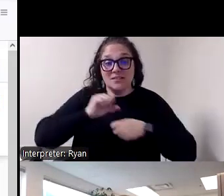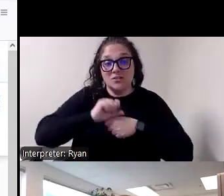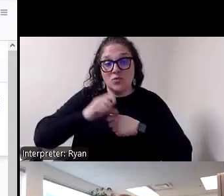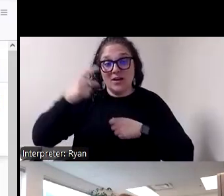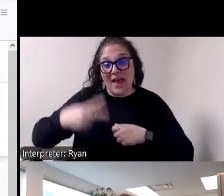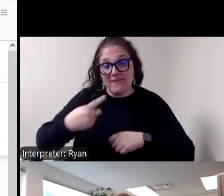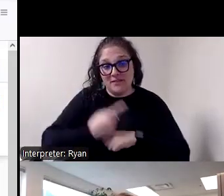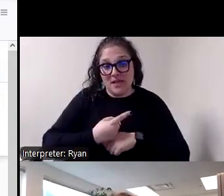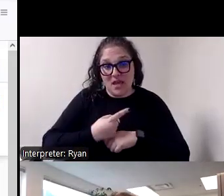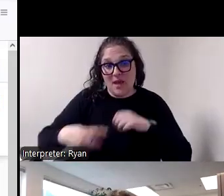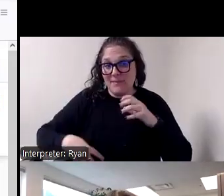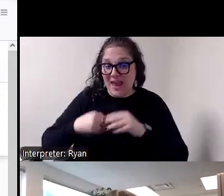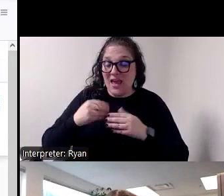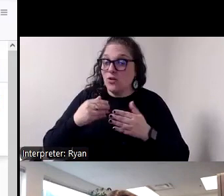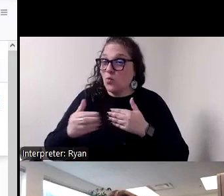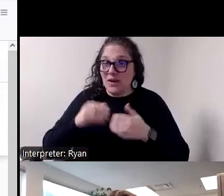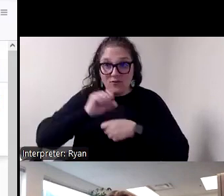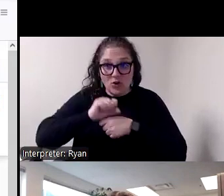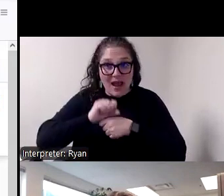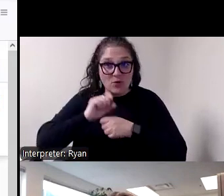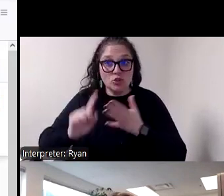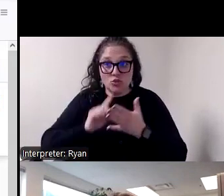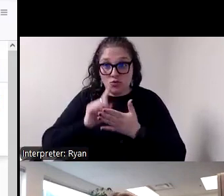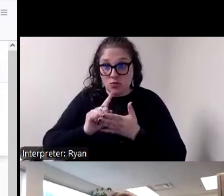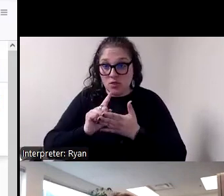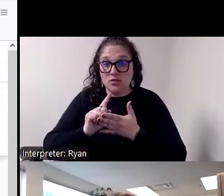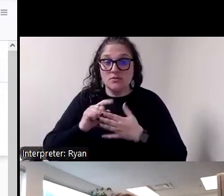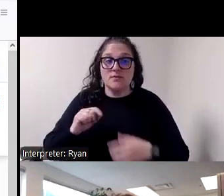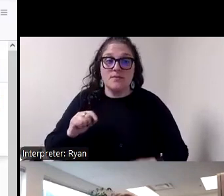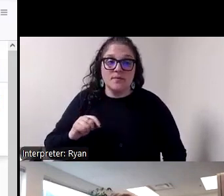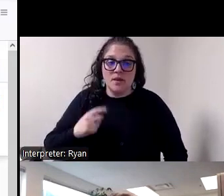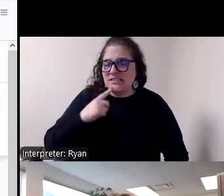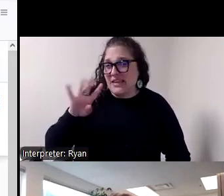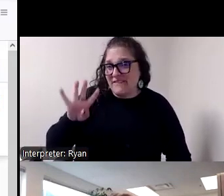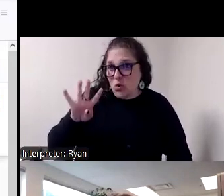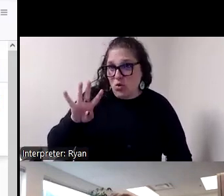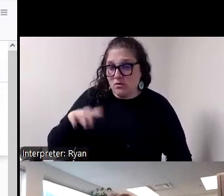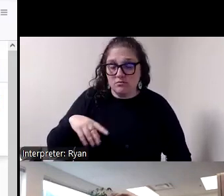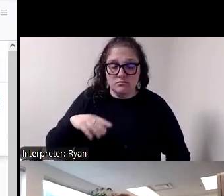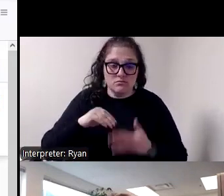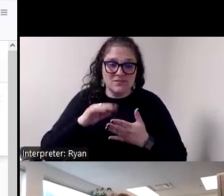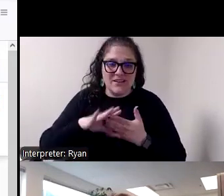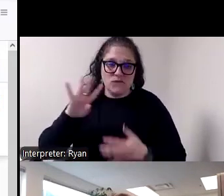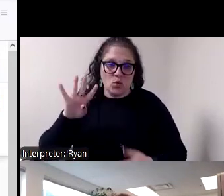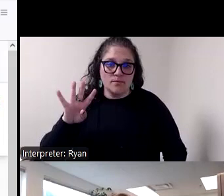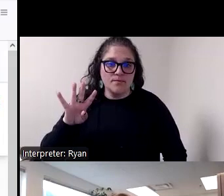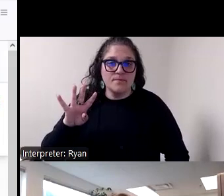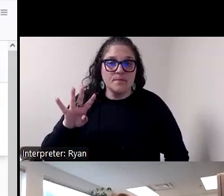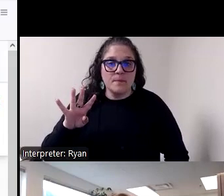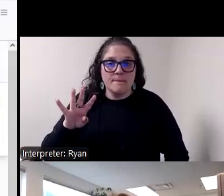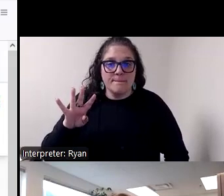I'm going to enter in whatever hours I worked. So let's say I just worked 4 hours. I'll just put 4. And now that's